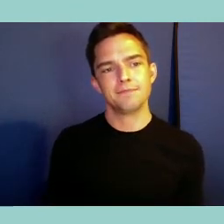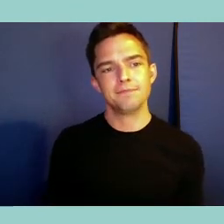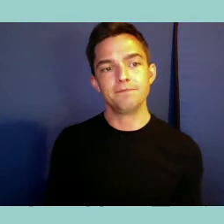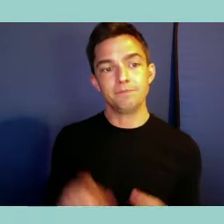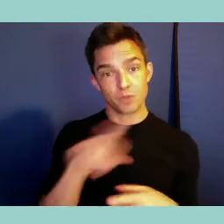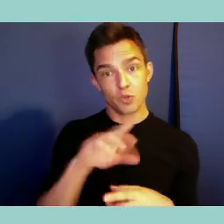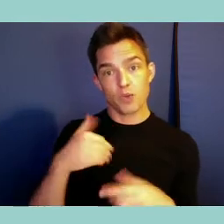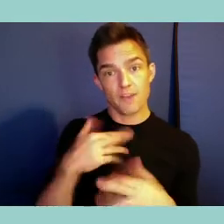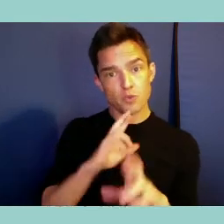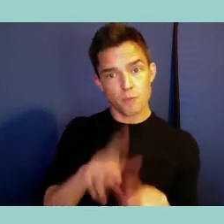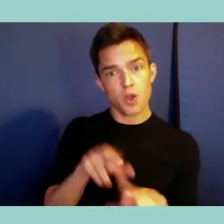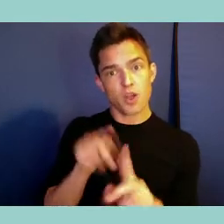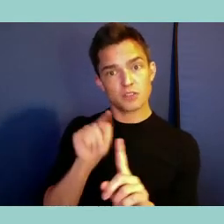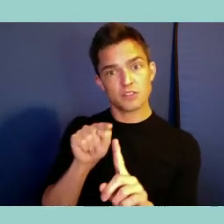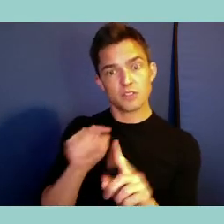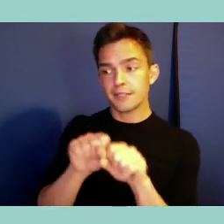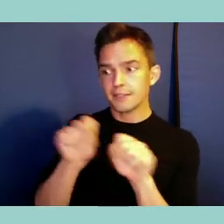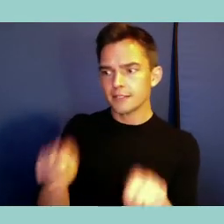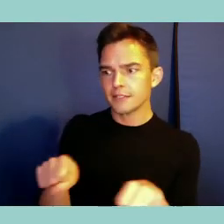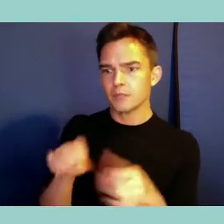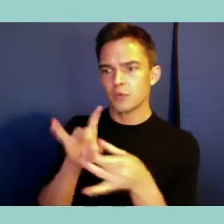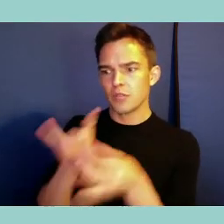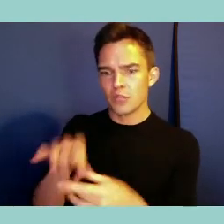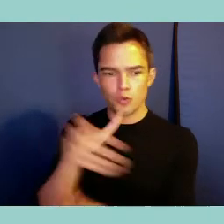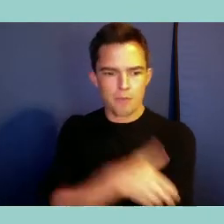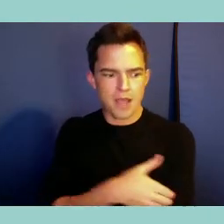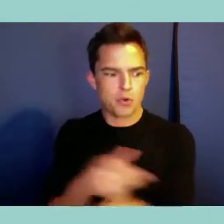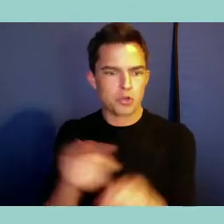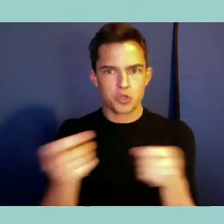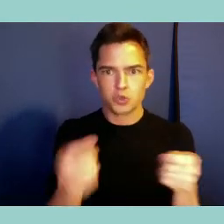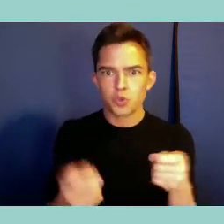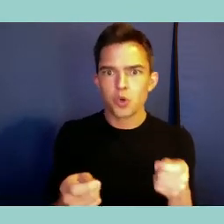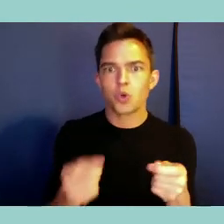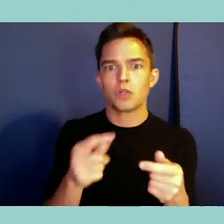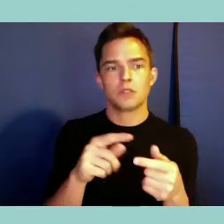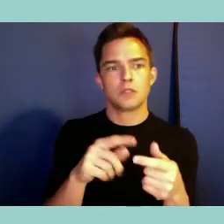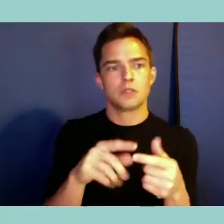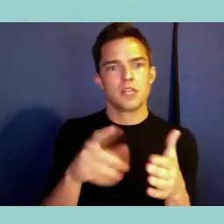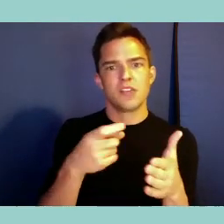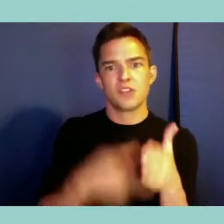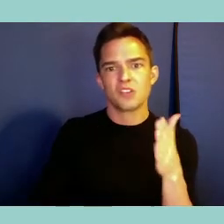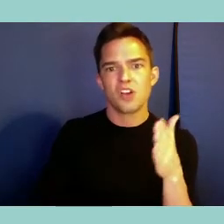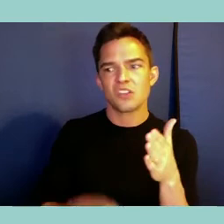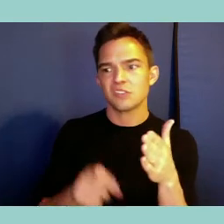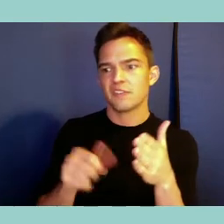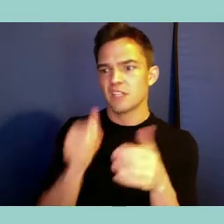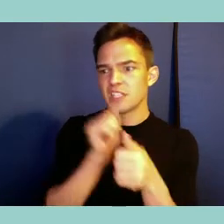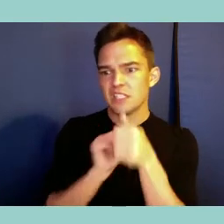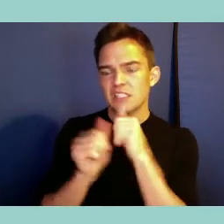You have a response to systems of power and control and to the cost of suffering.